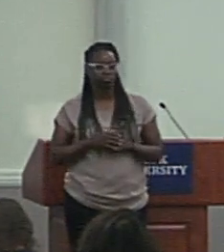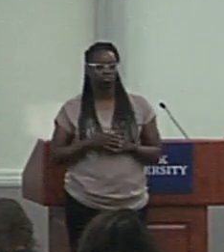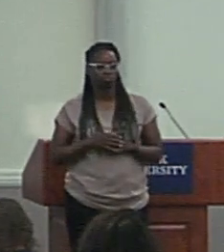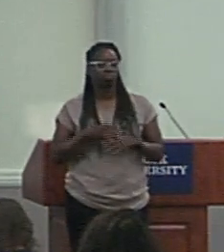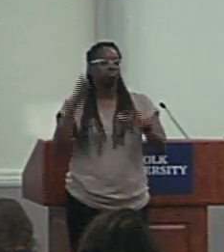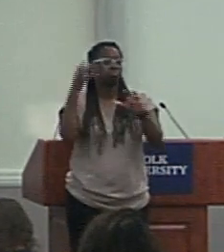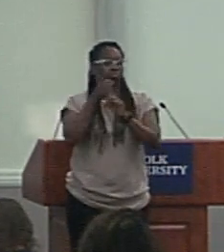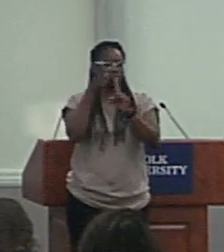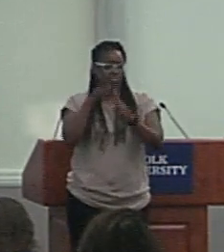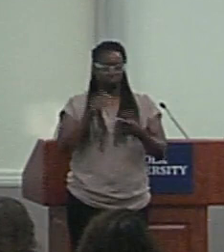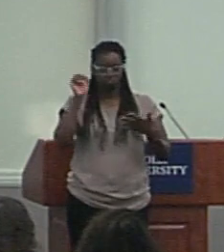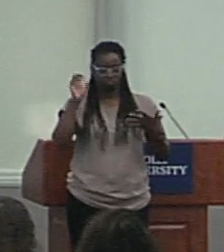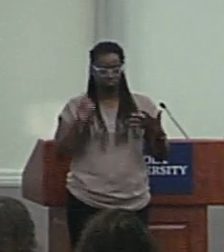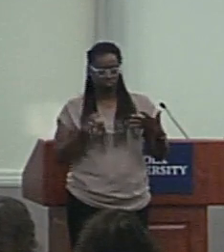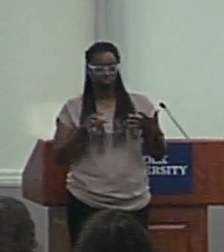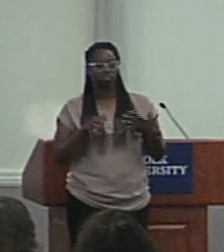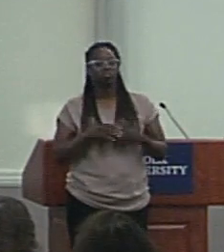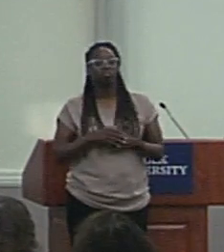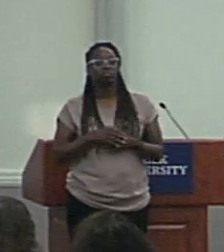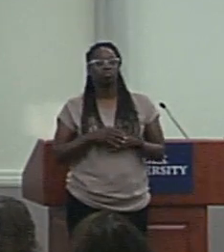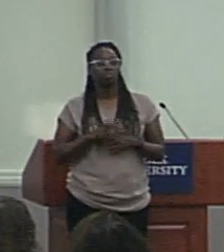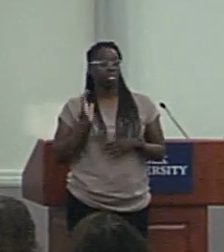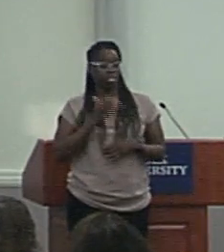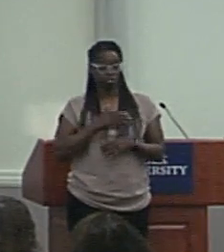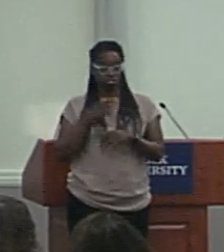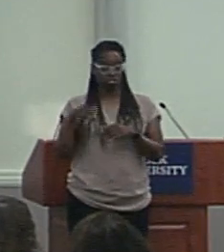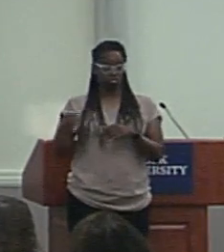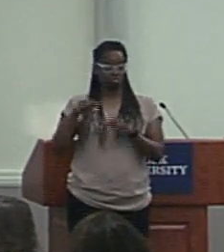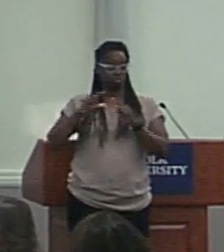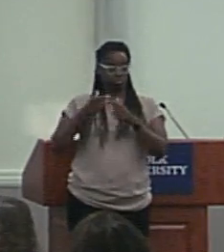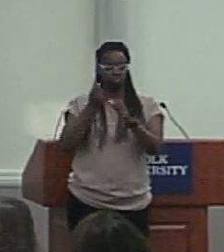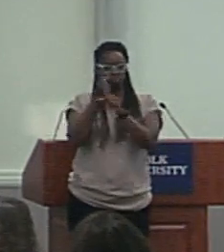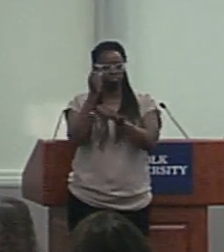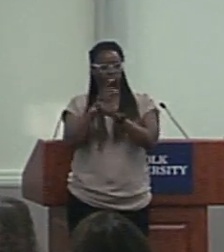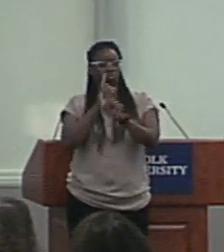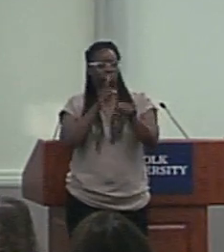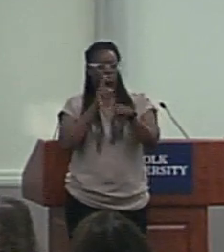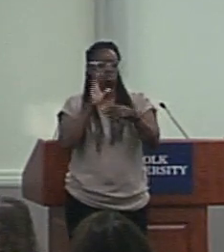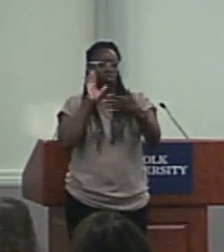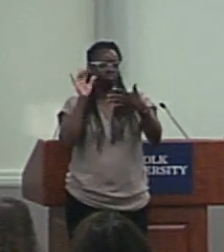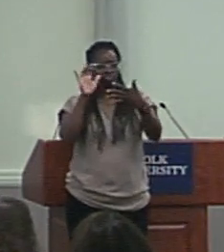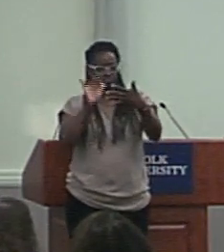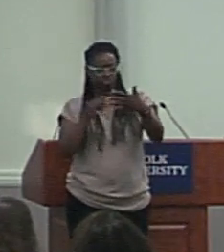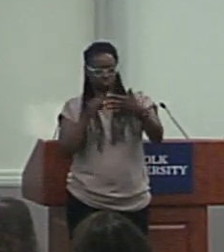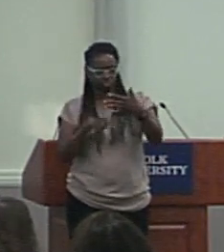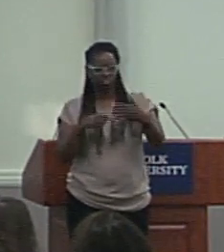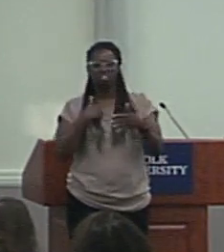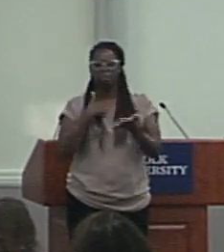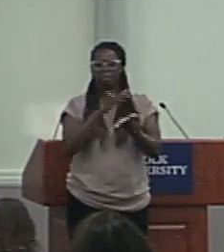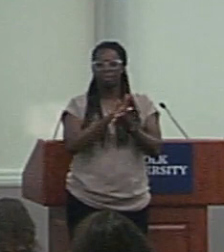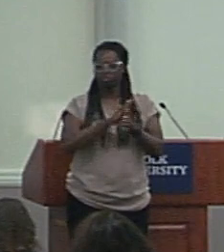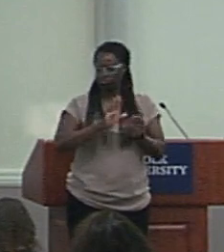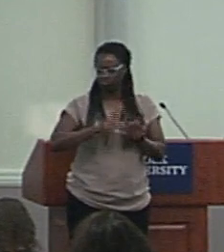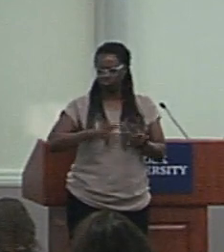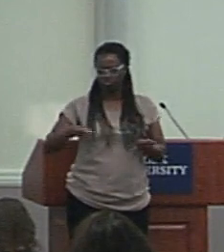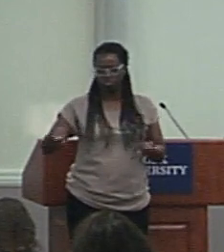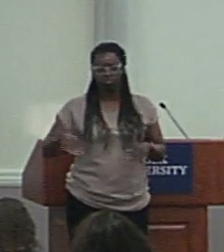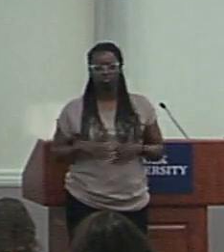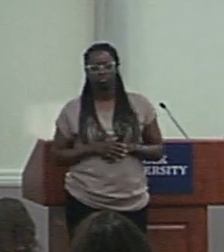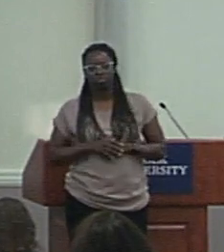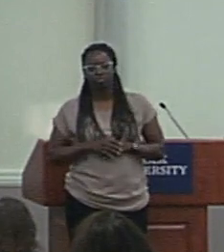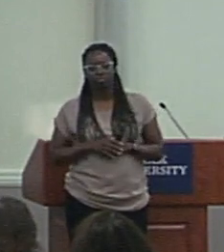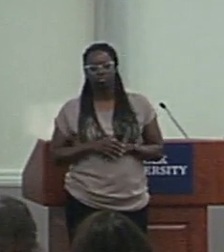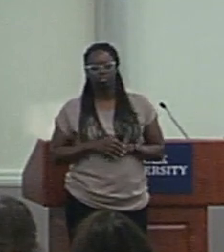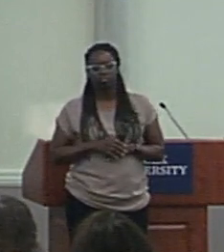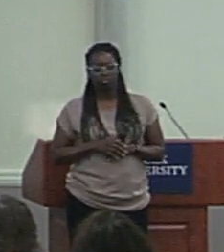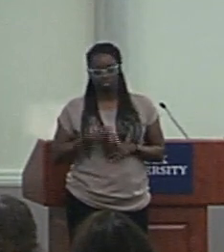with producing an annual report every year. It's on the table for anyone in person. We dropped the link in the chat, which we can do again for people